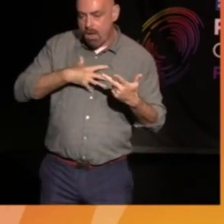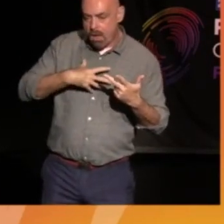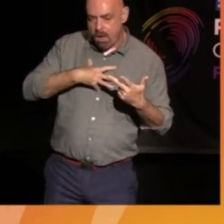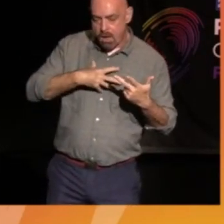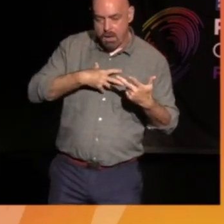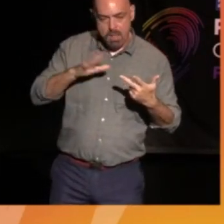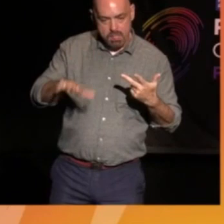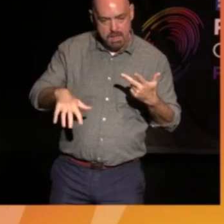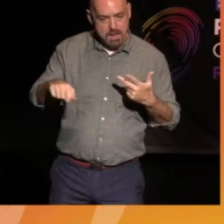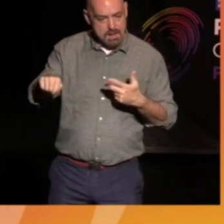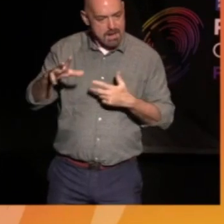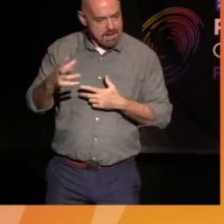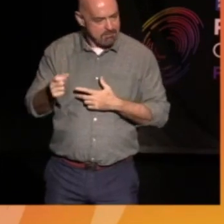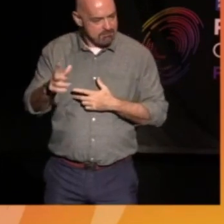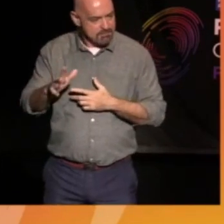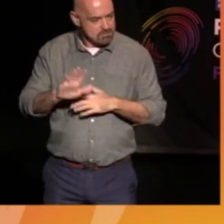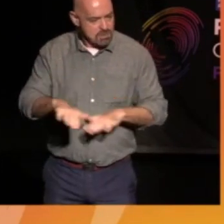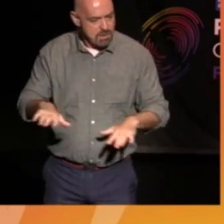child labour exists in?